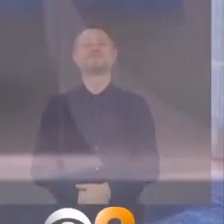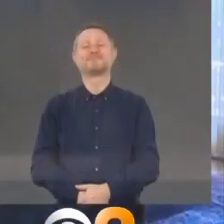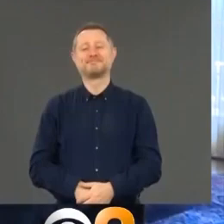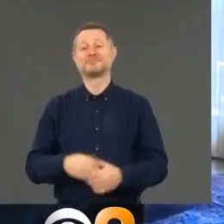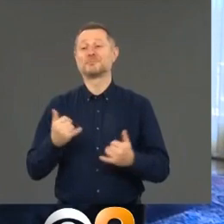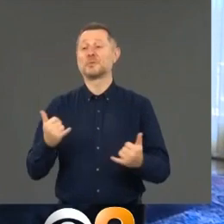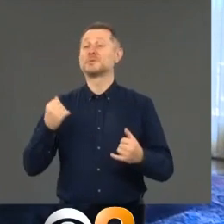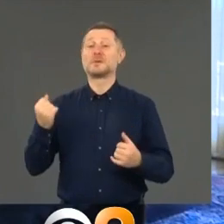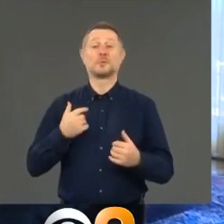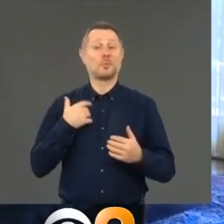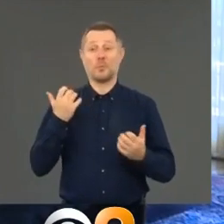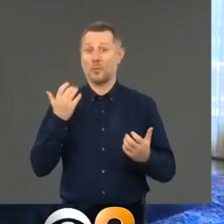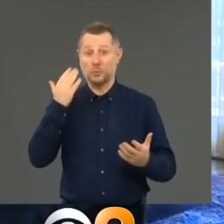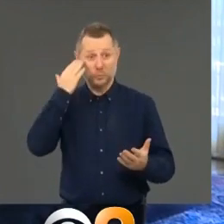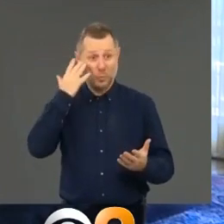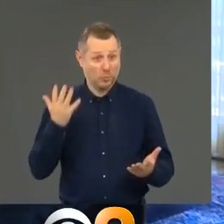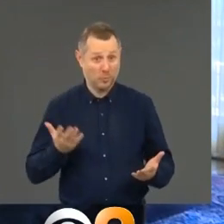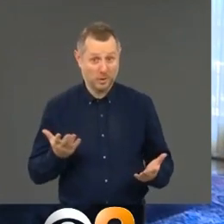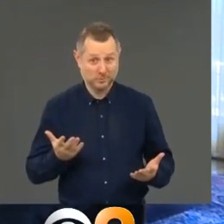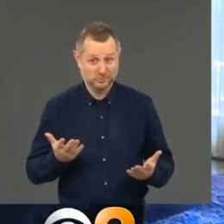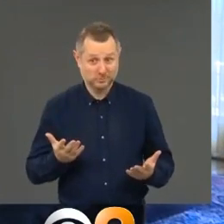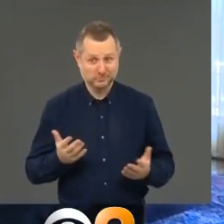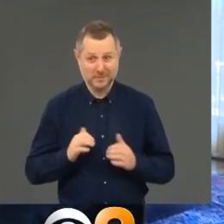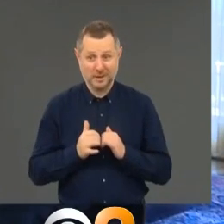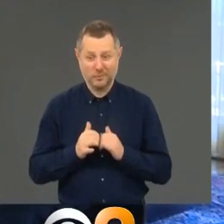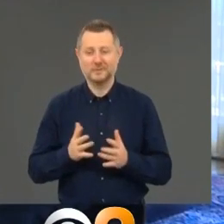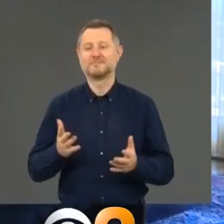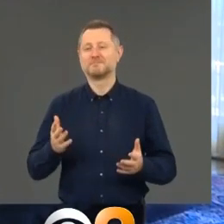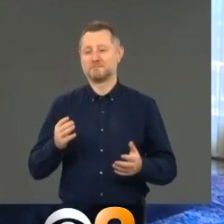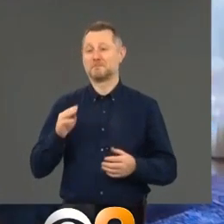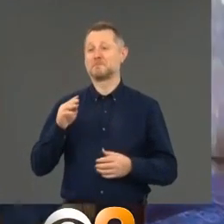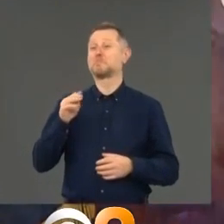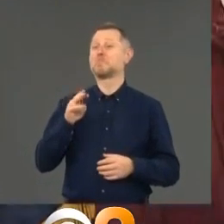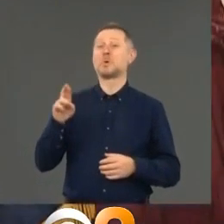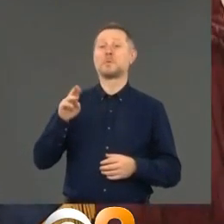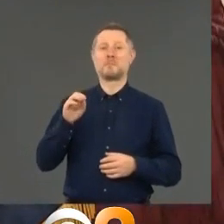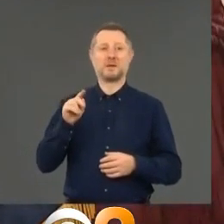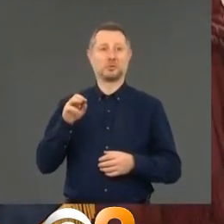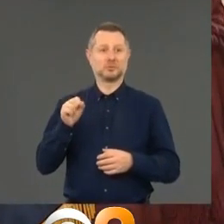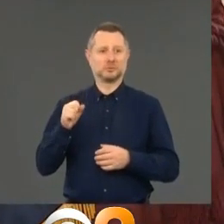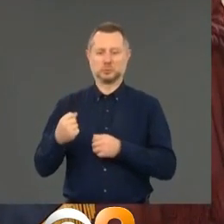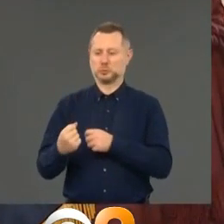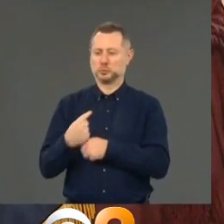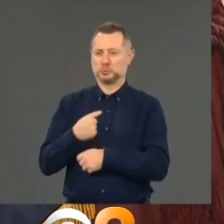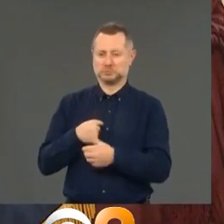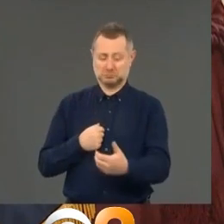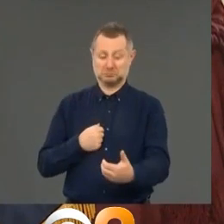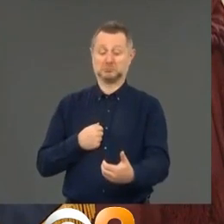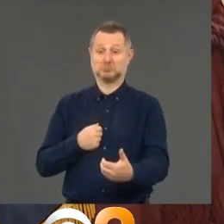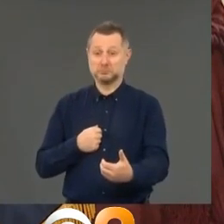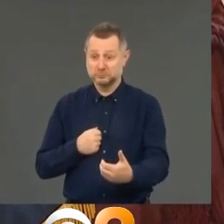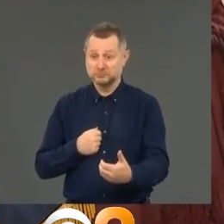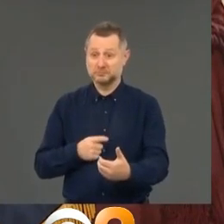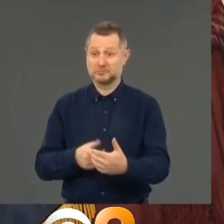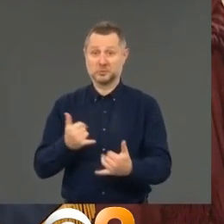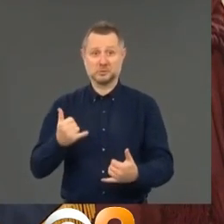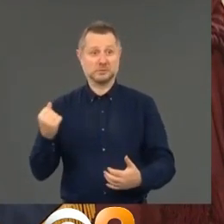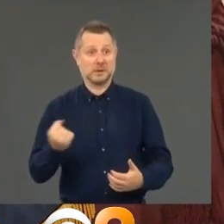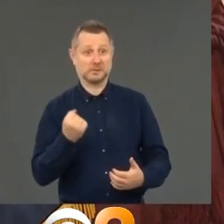in. Because Mr. Metz tweeted at me this morning that today is Saturday. He is